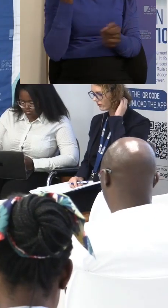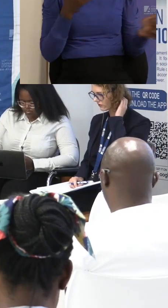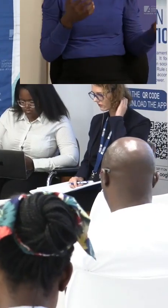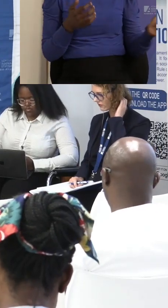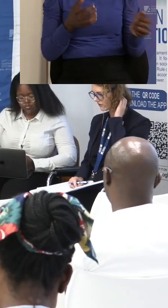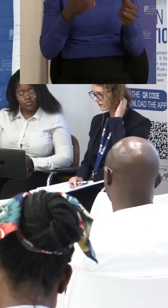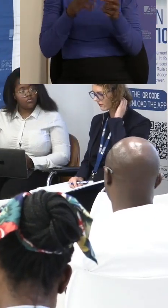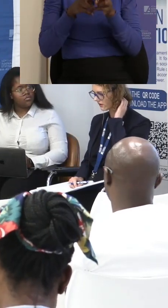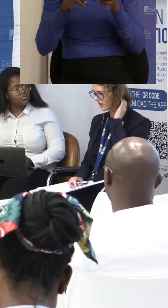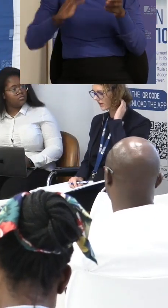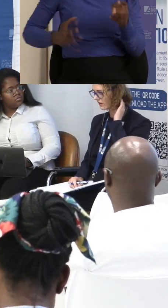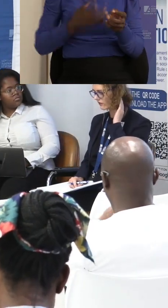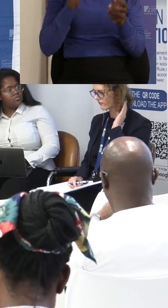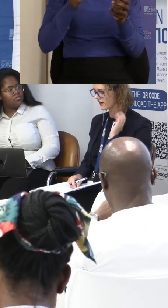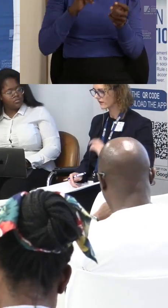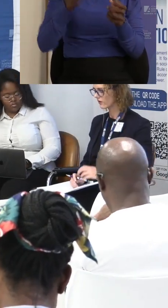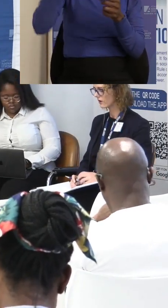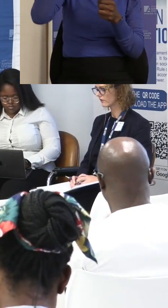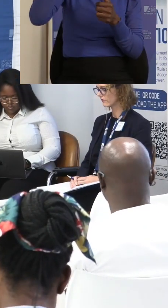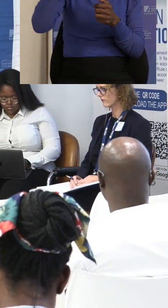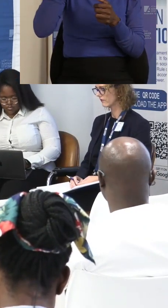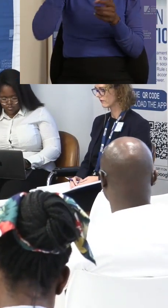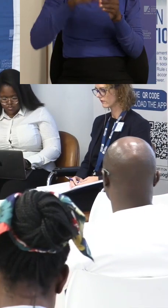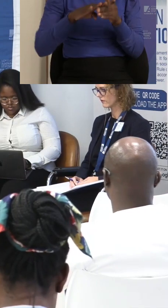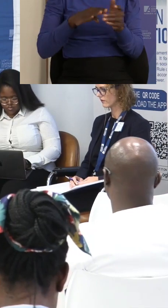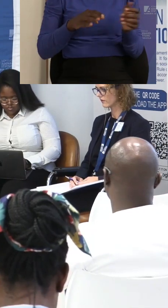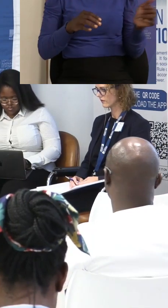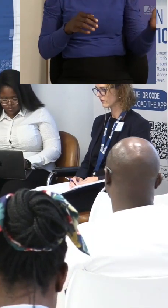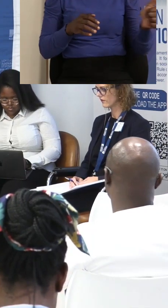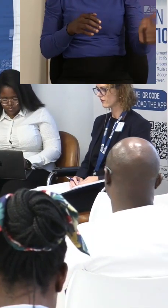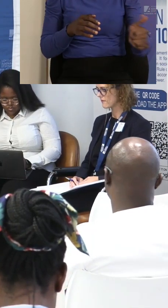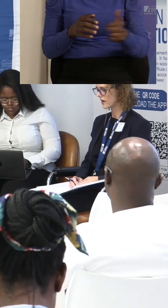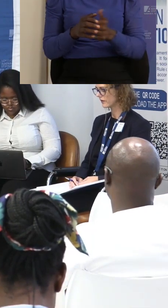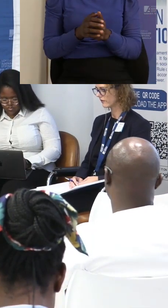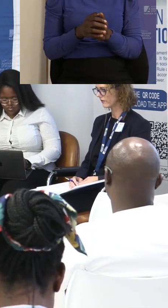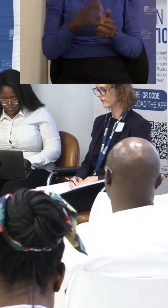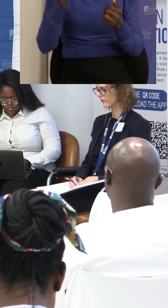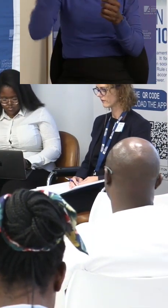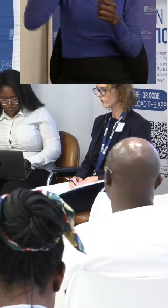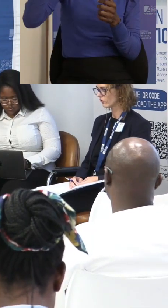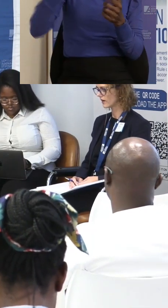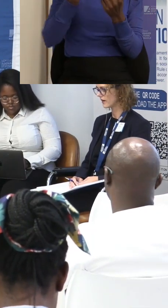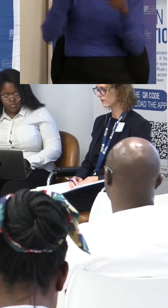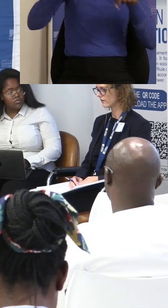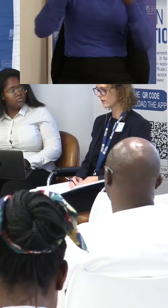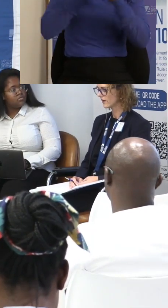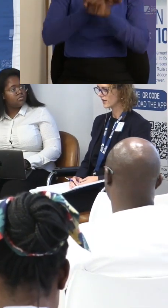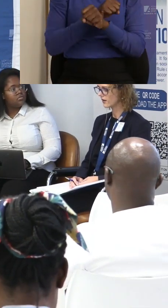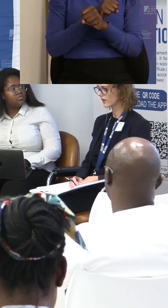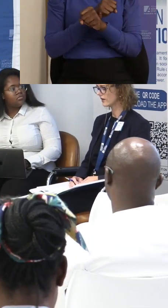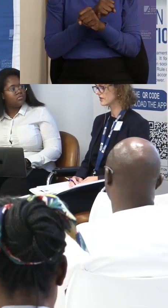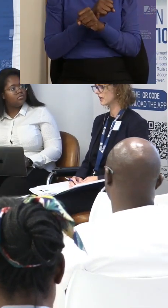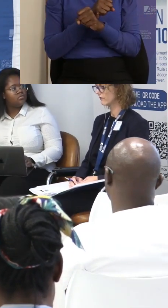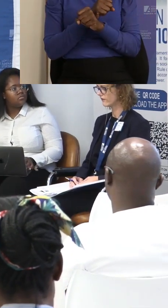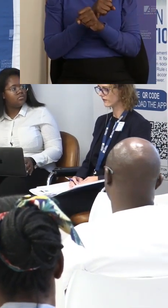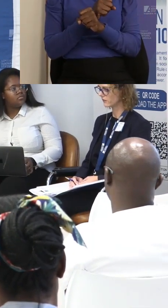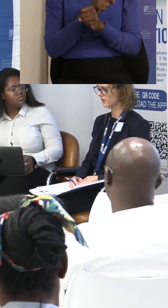to, again, reflect on the remarks tonight.